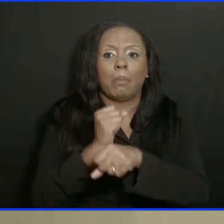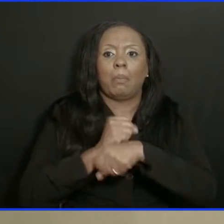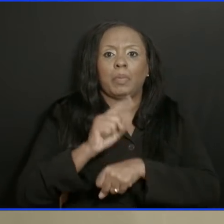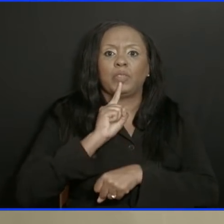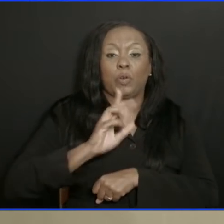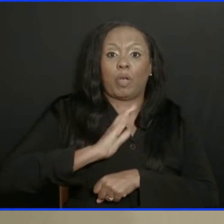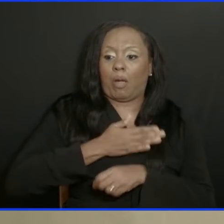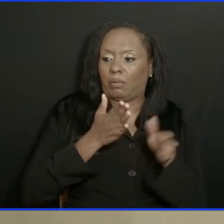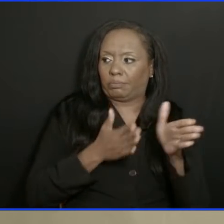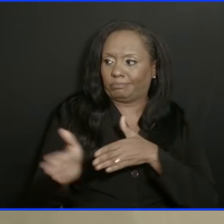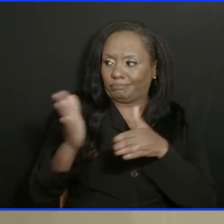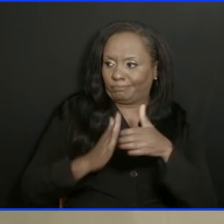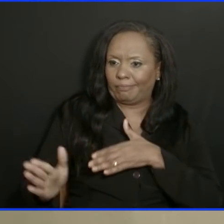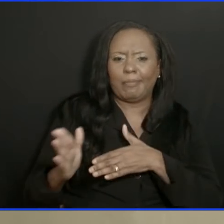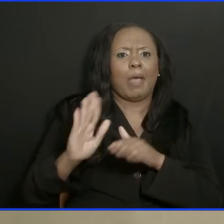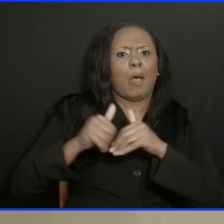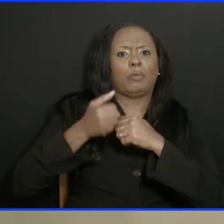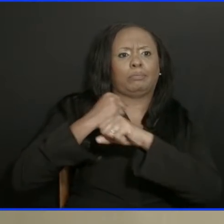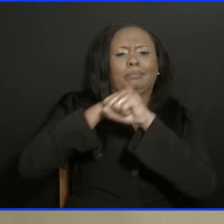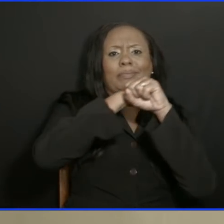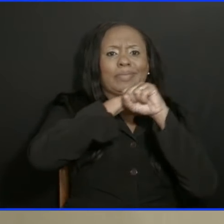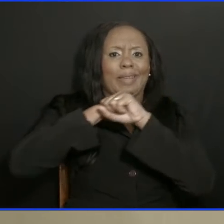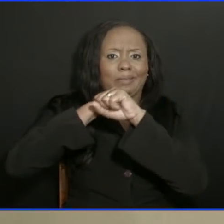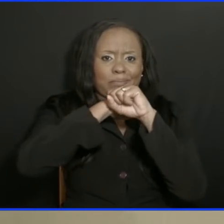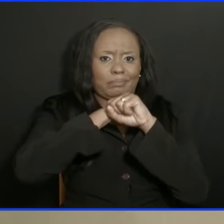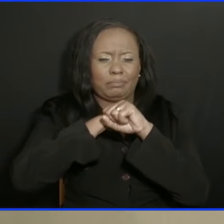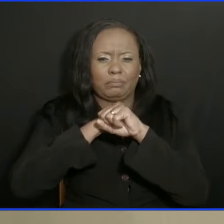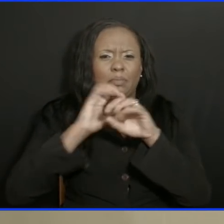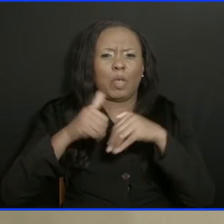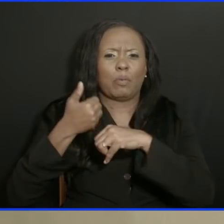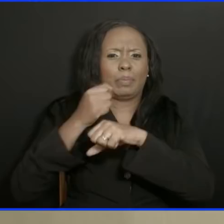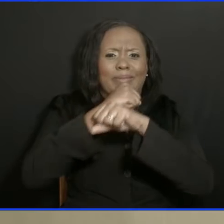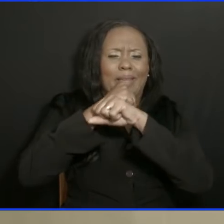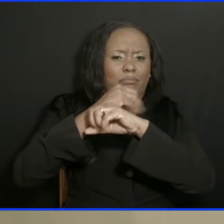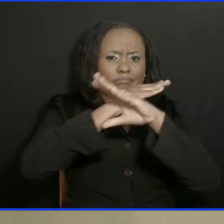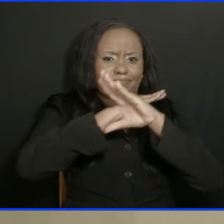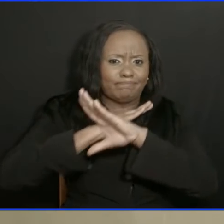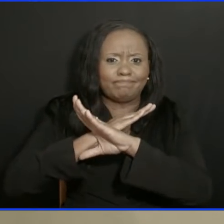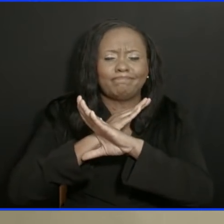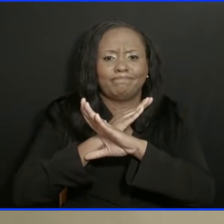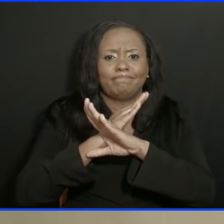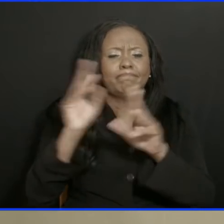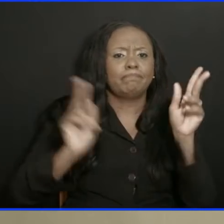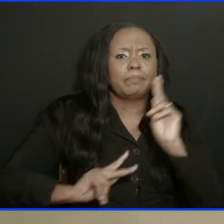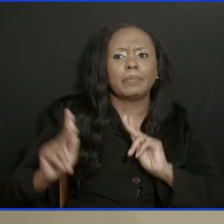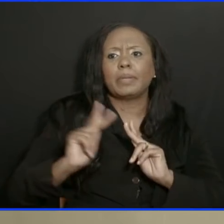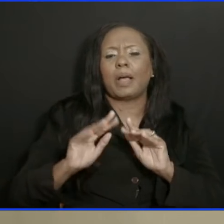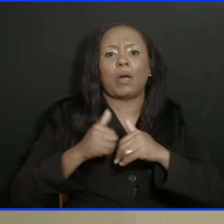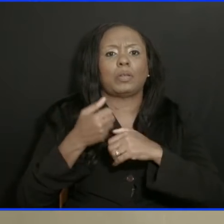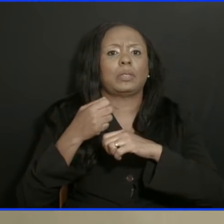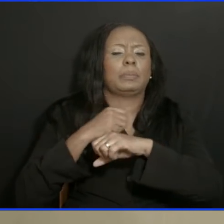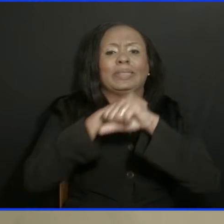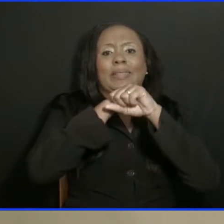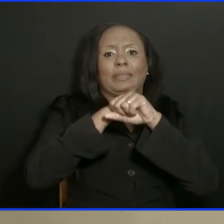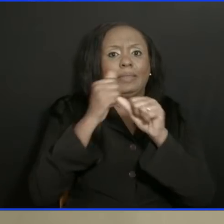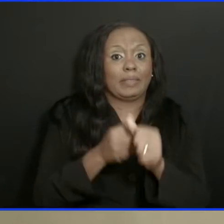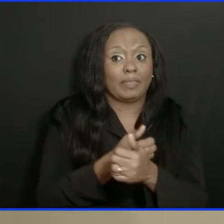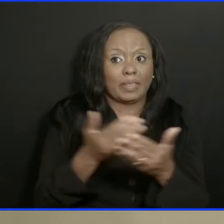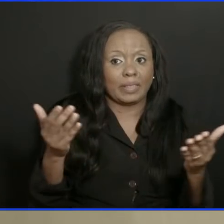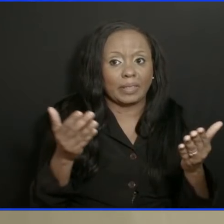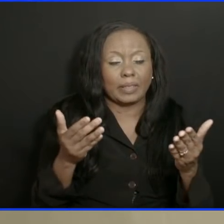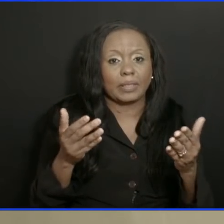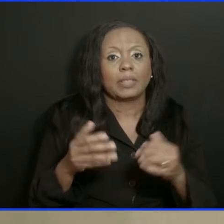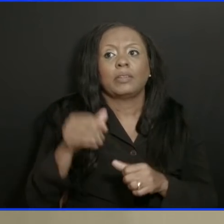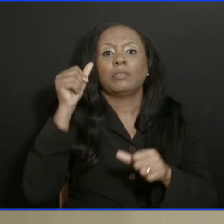planning so we know how to protect other facilities, because of course the resources for the isolation facilities many